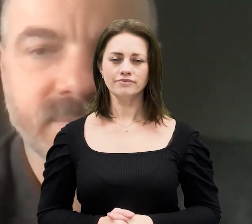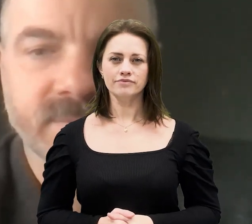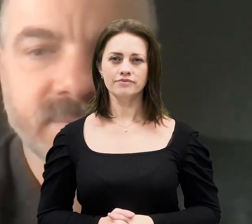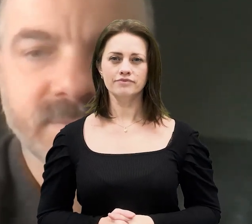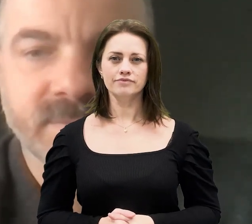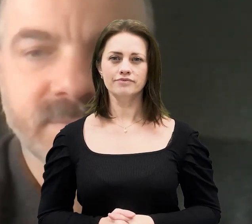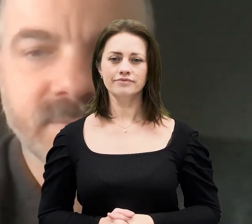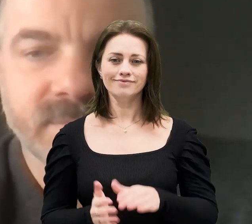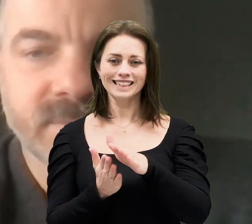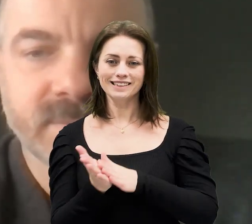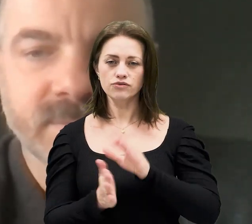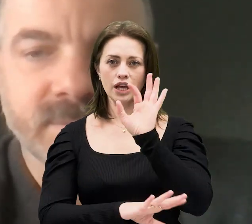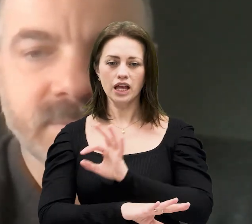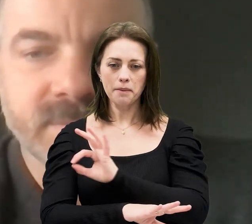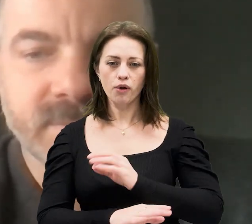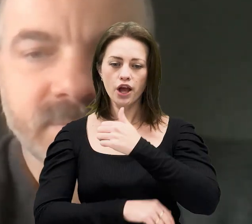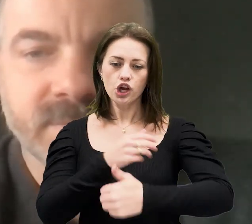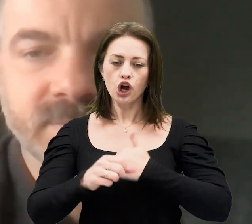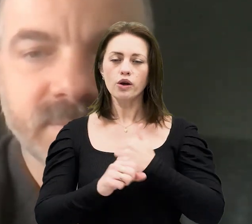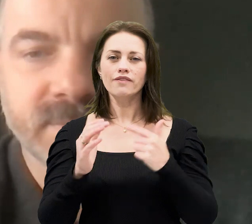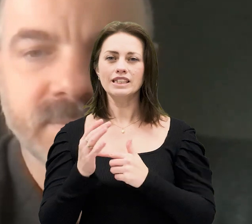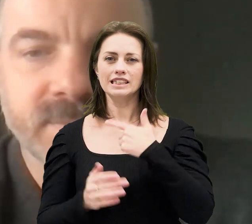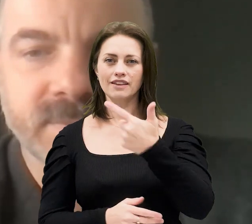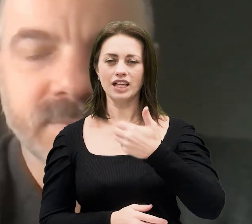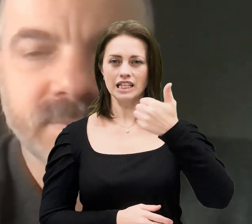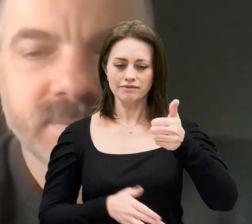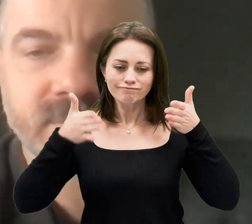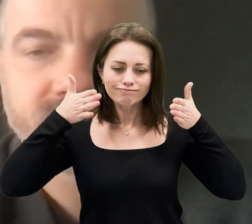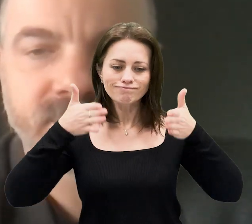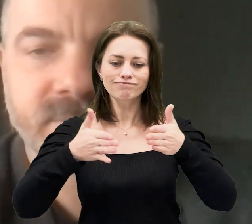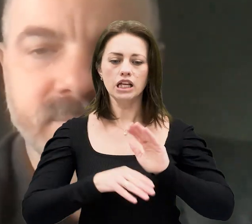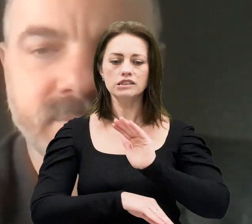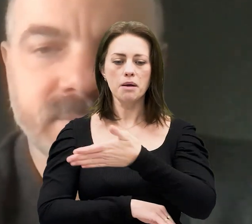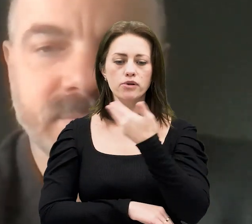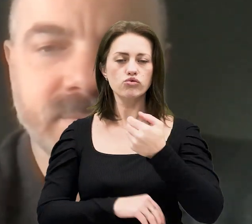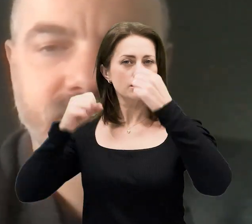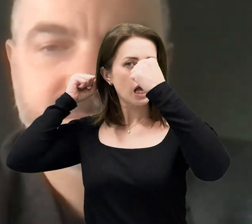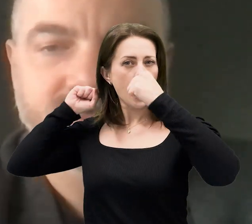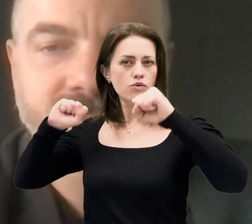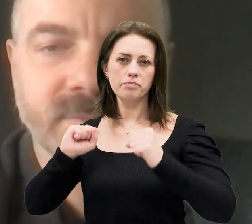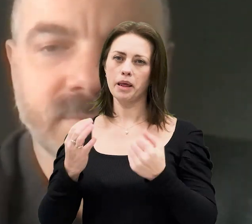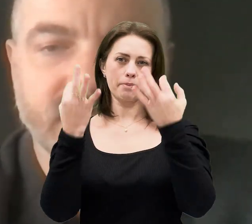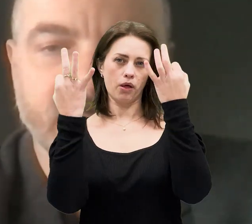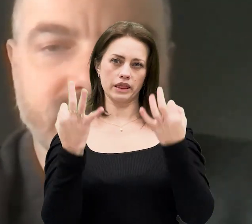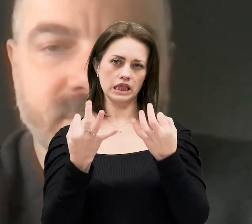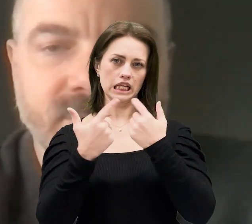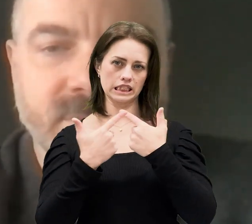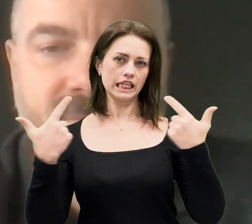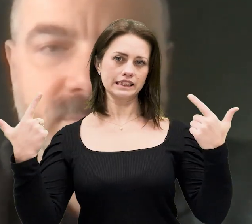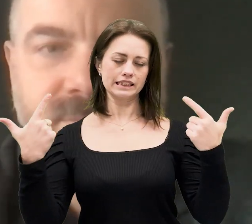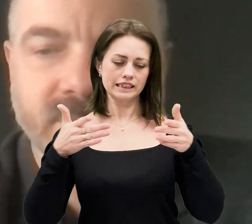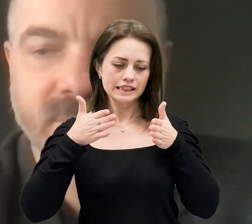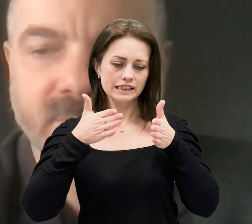the kickoff of this project in 2021, our focus at the University of West Bohemia